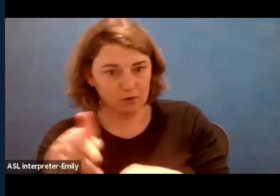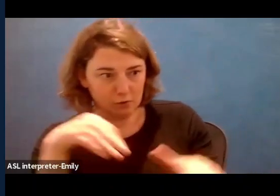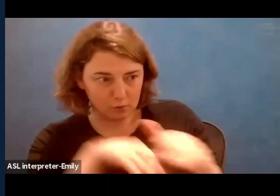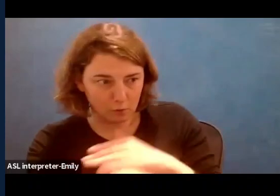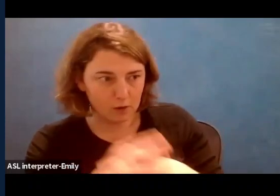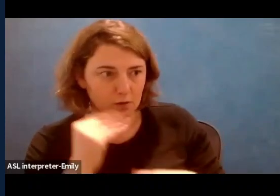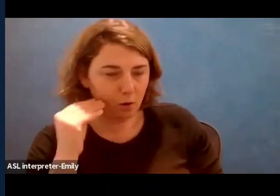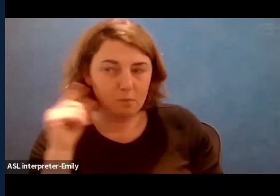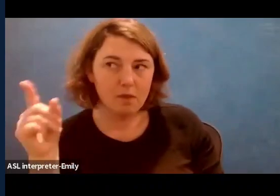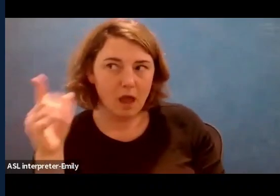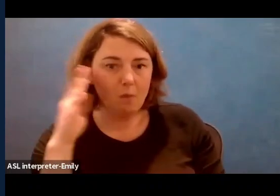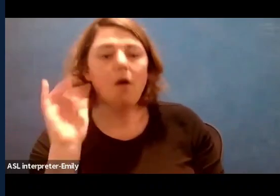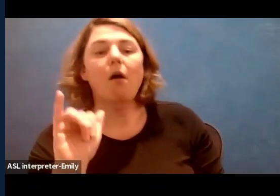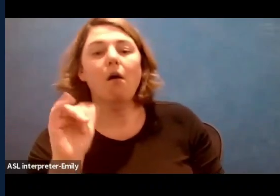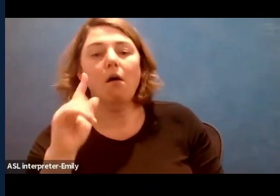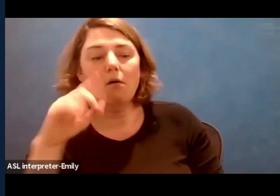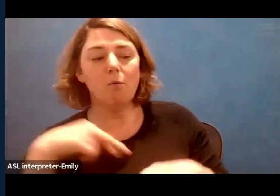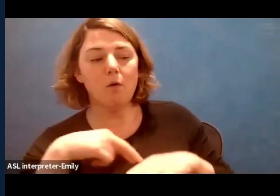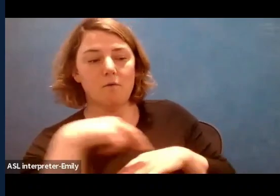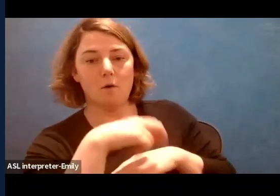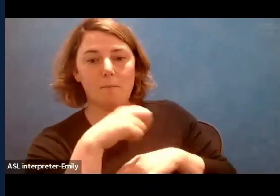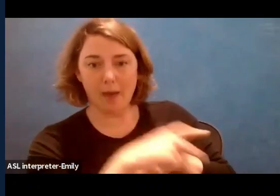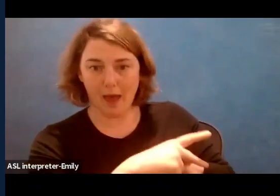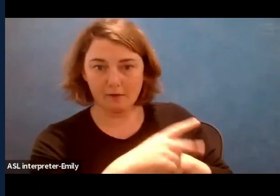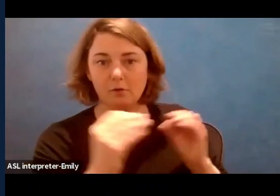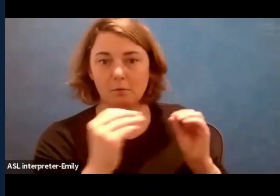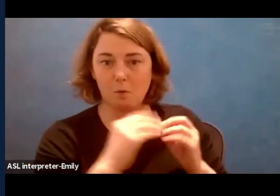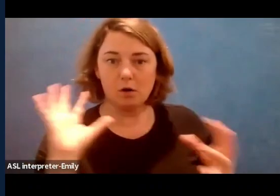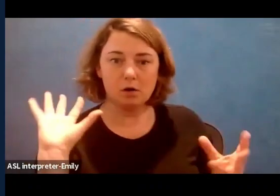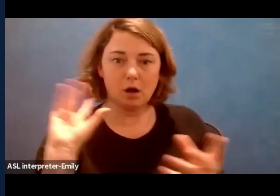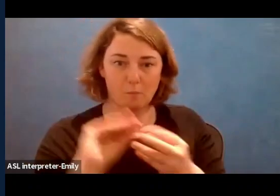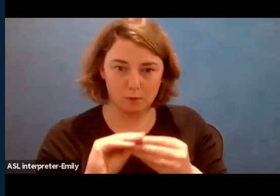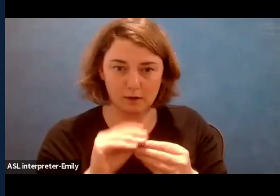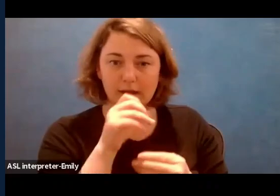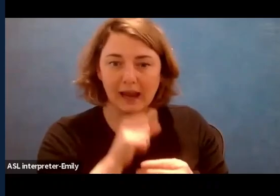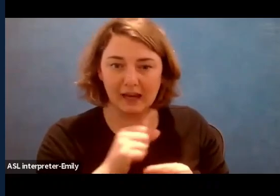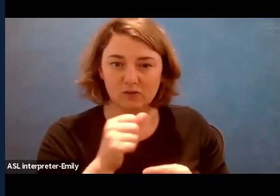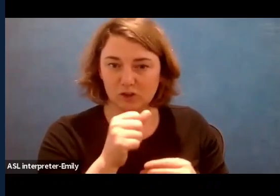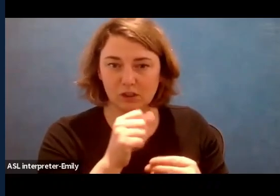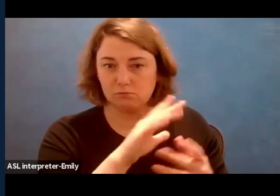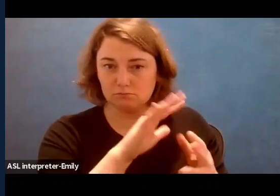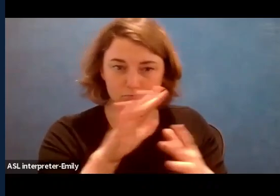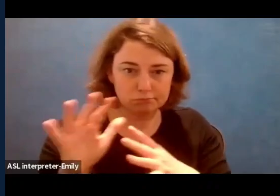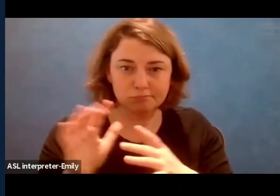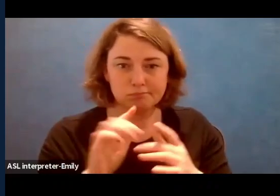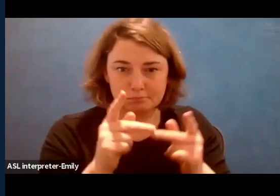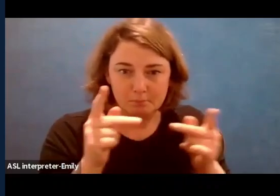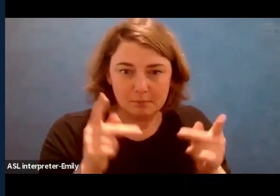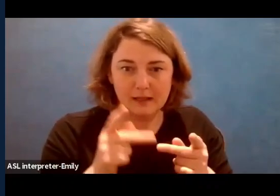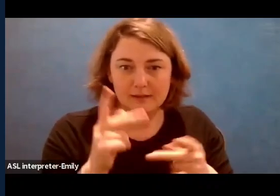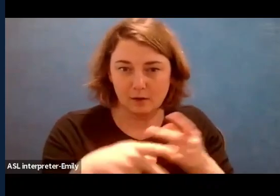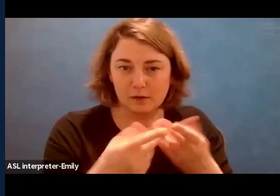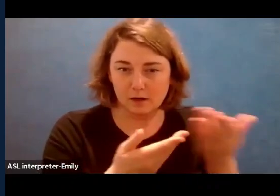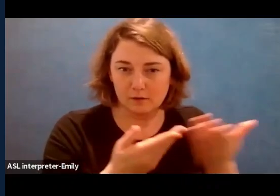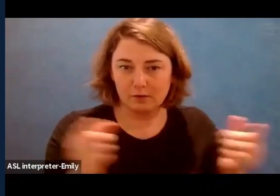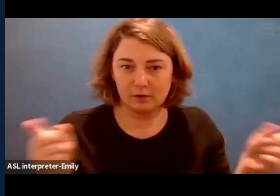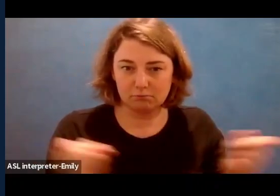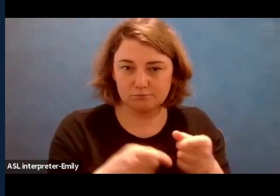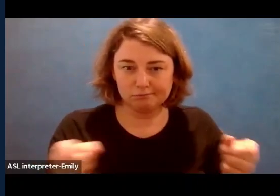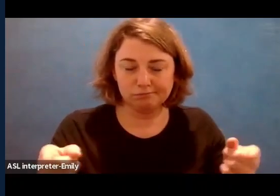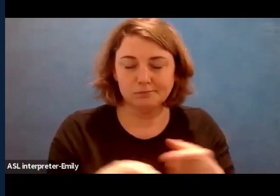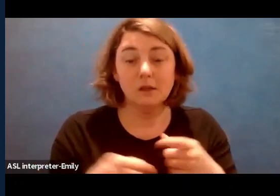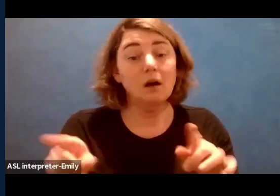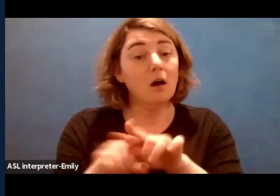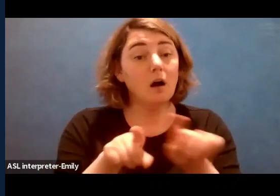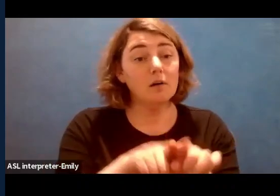into homes, they're going to know when to refer back to us for a more comprehensive aging in place kind of services. And then